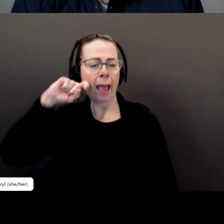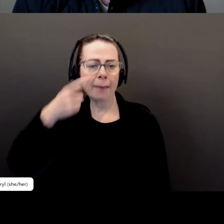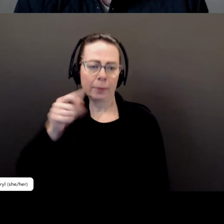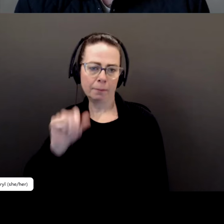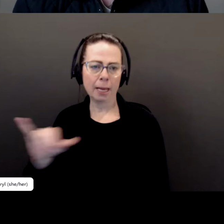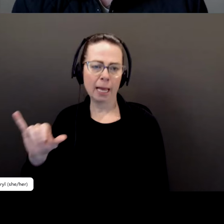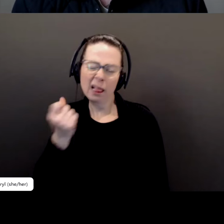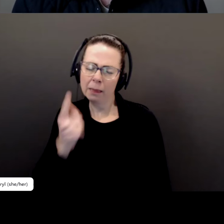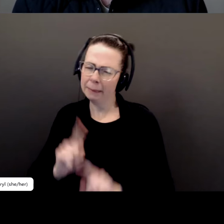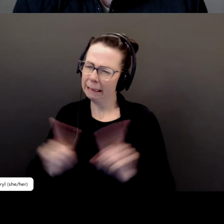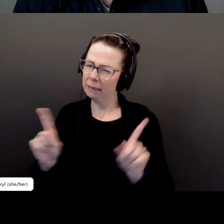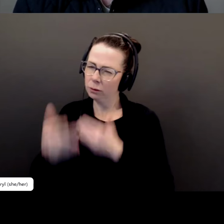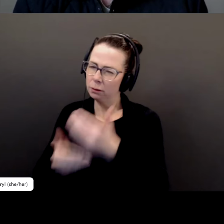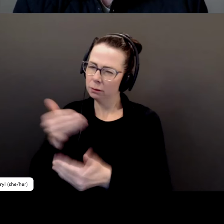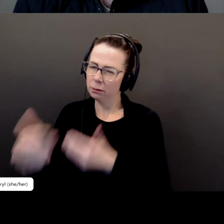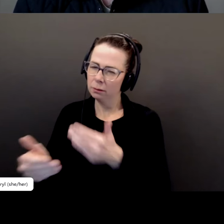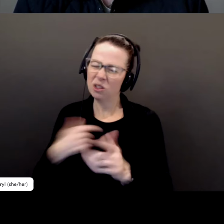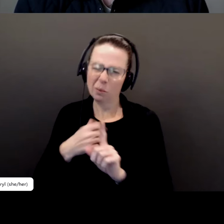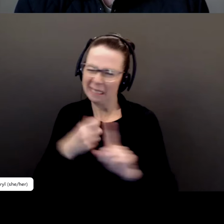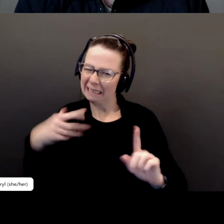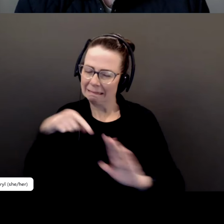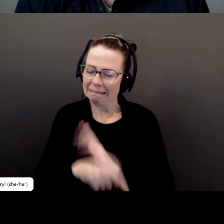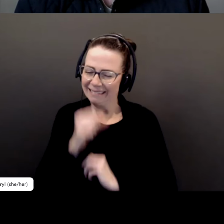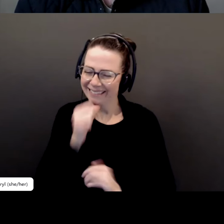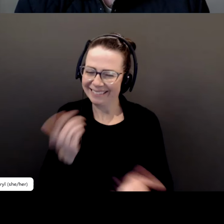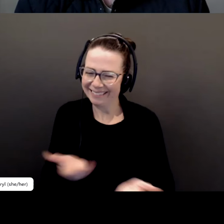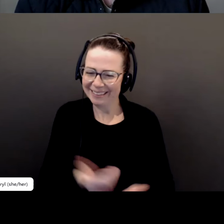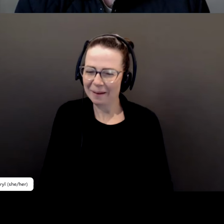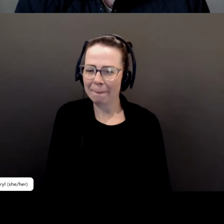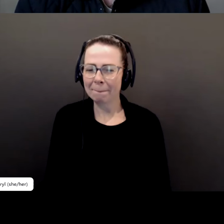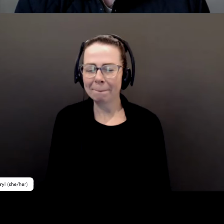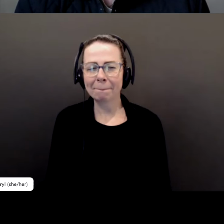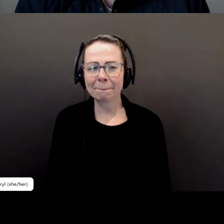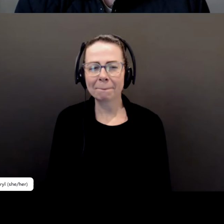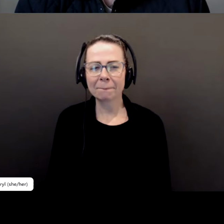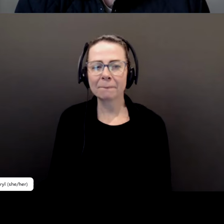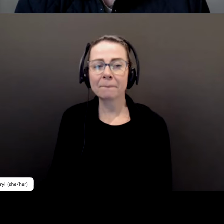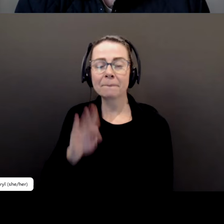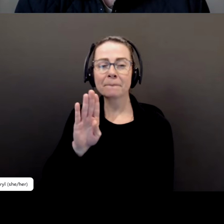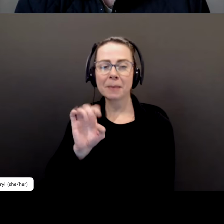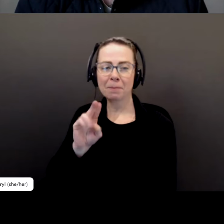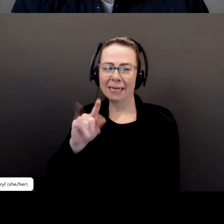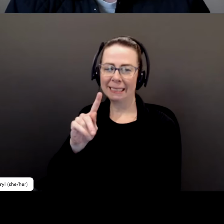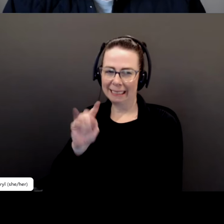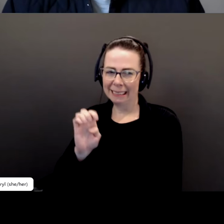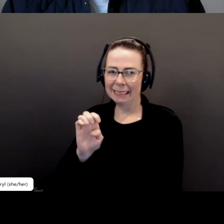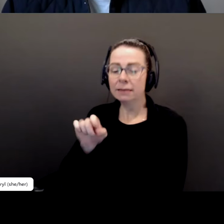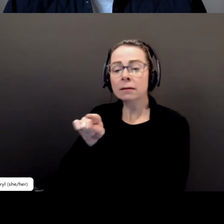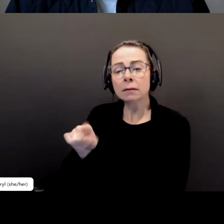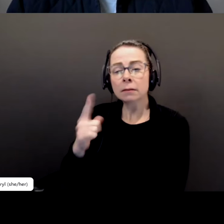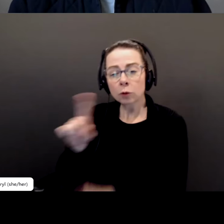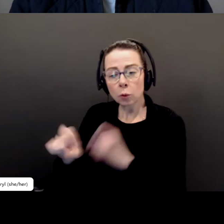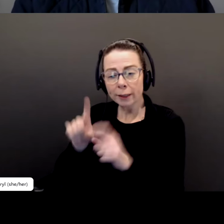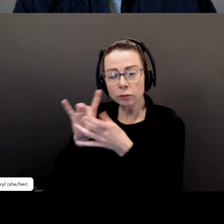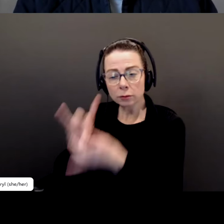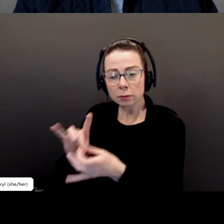that. Okay. And we have actually two questions that are coming back in the chat box and in the Q&A, but that's about BMO and kind